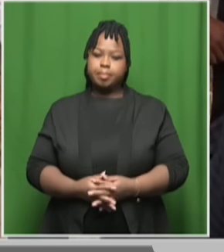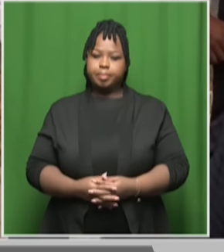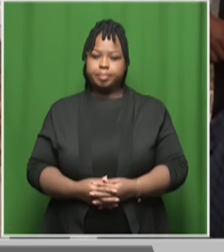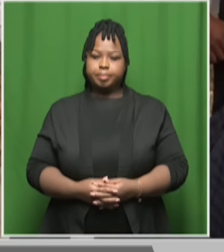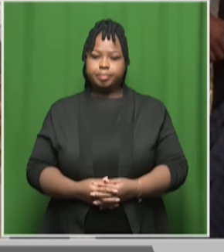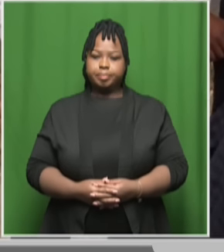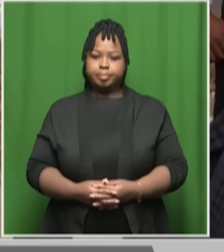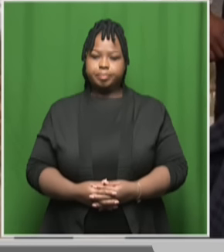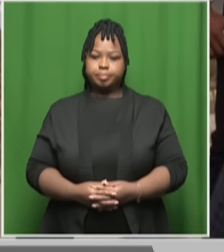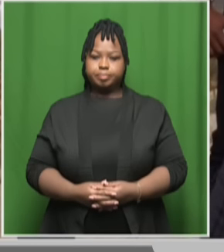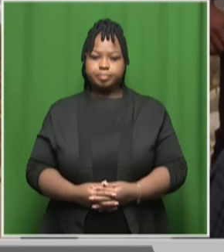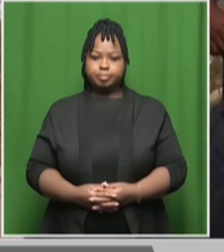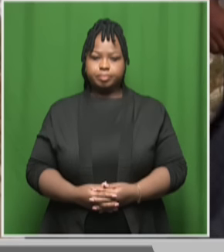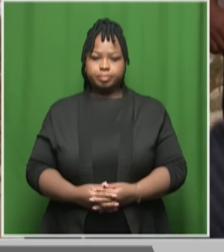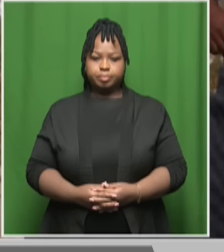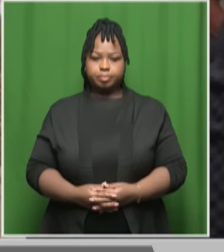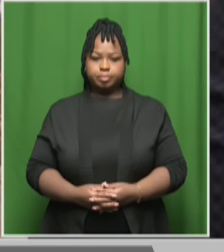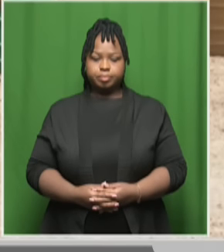municipality?